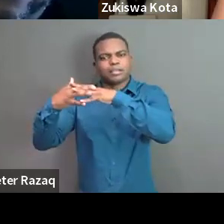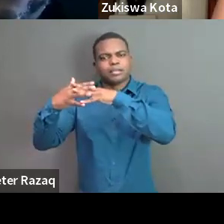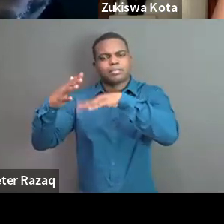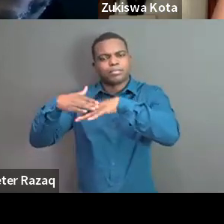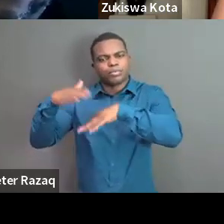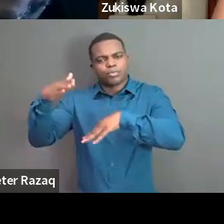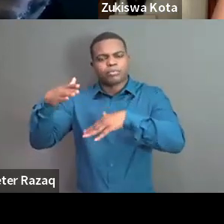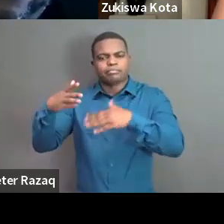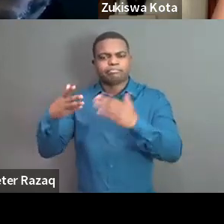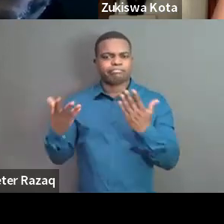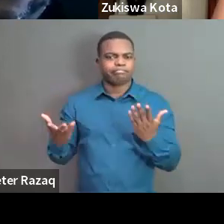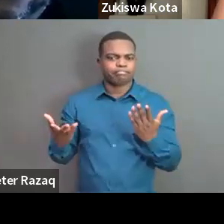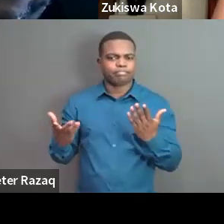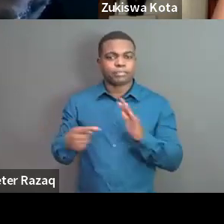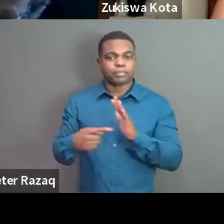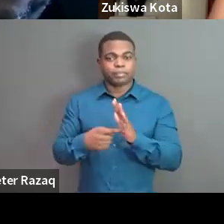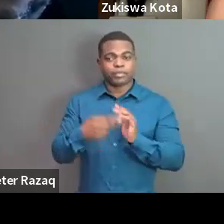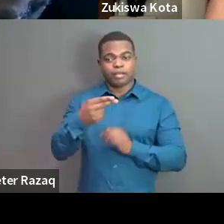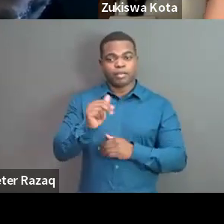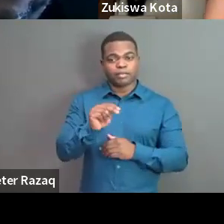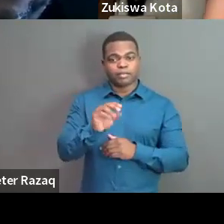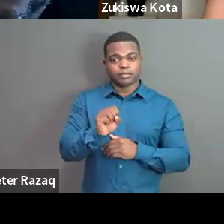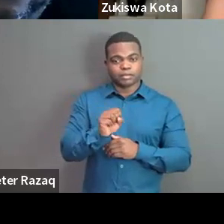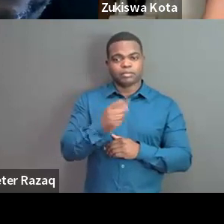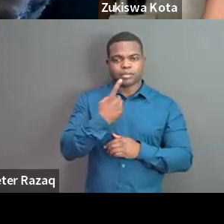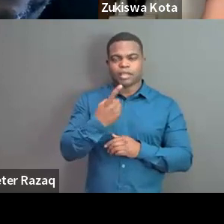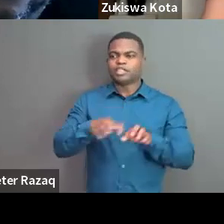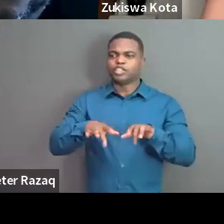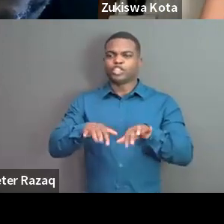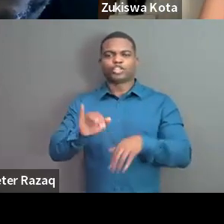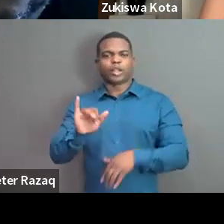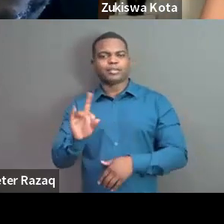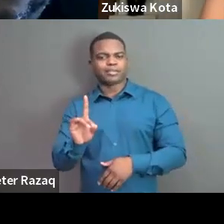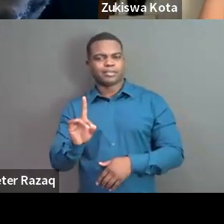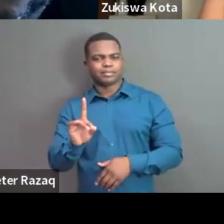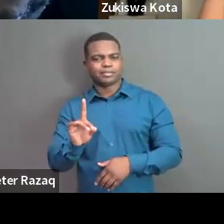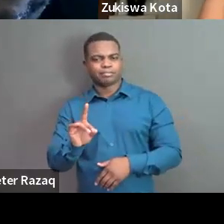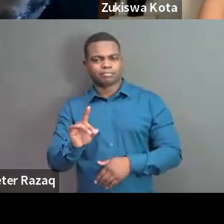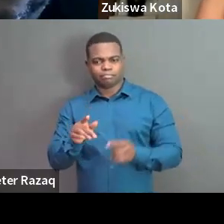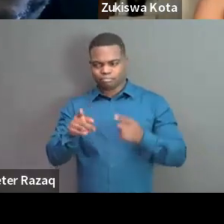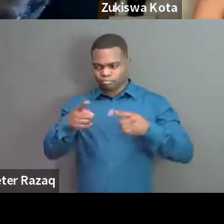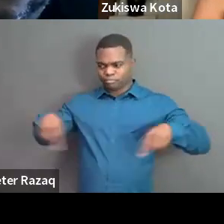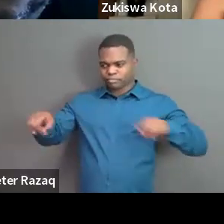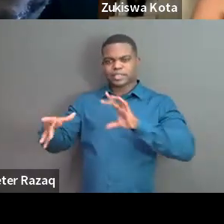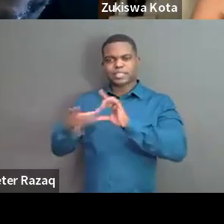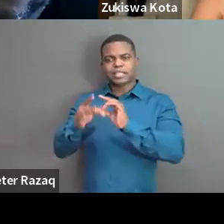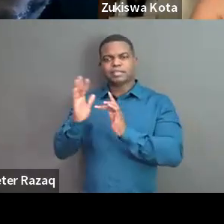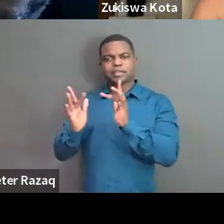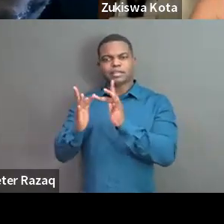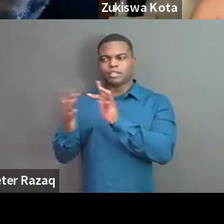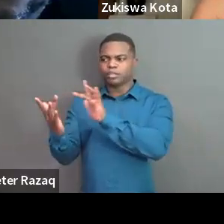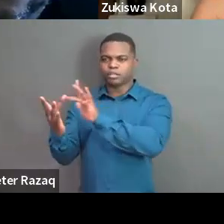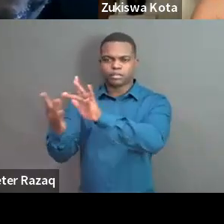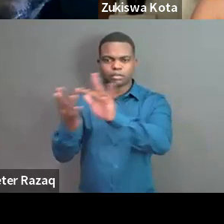so that people can access internet and be able to, you know, advance their lives, but also create experiences